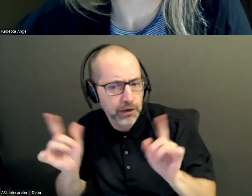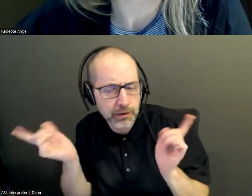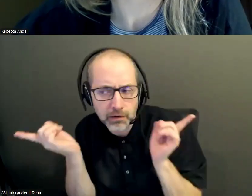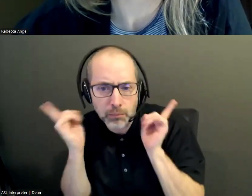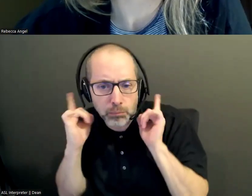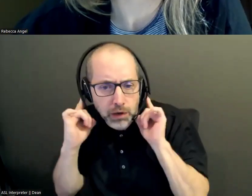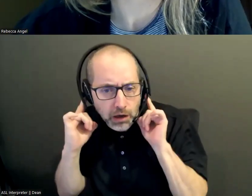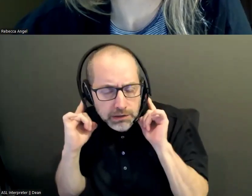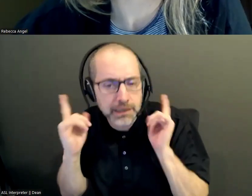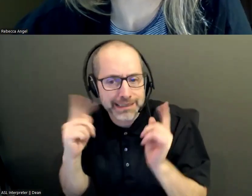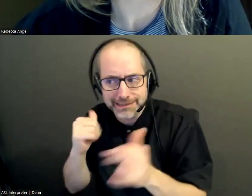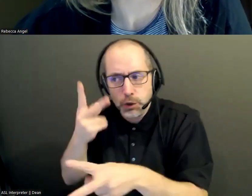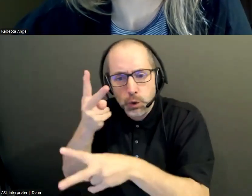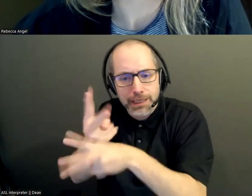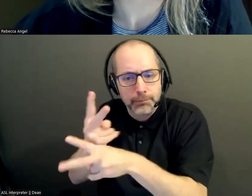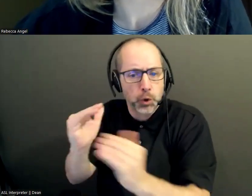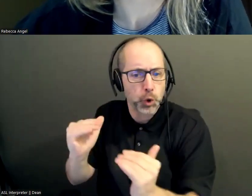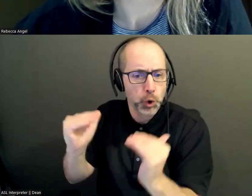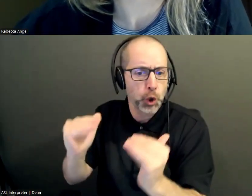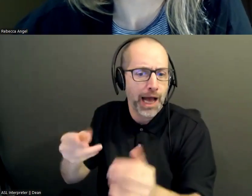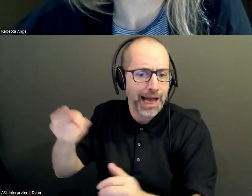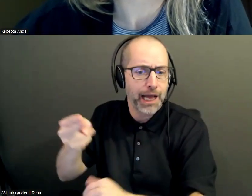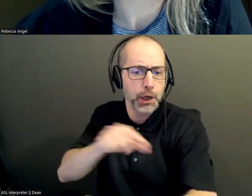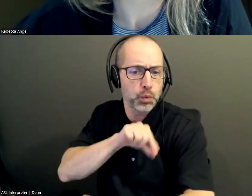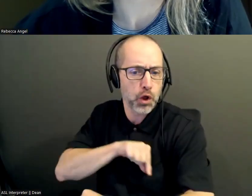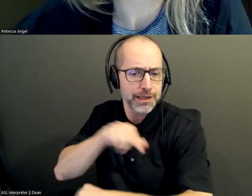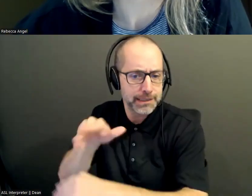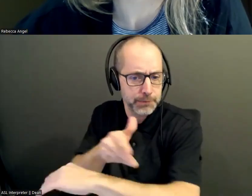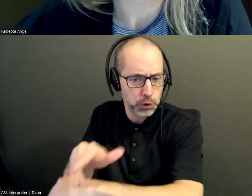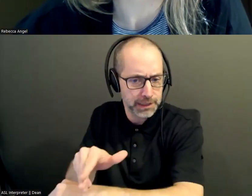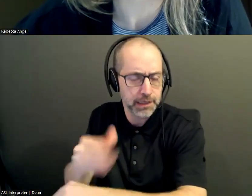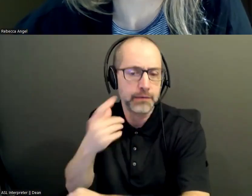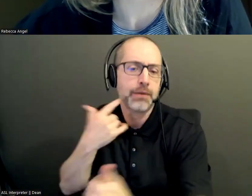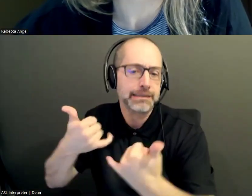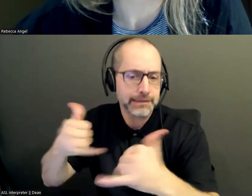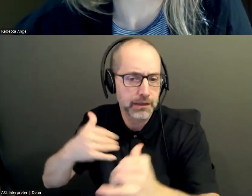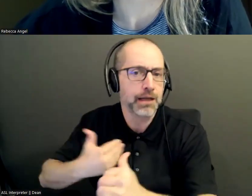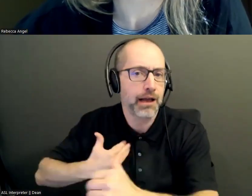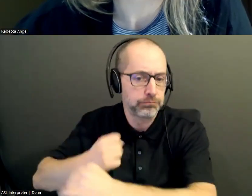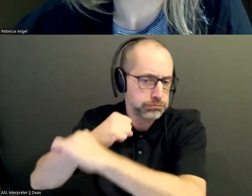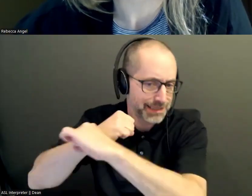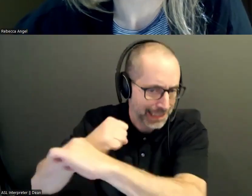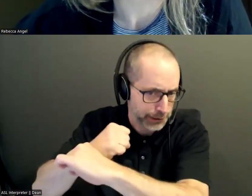invest in a pair of those. Oh, okay. Mhm.